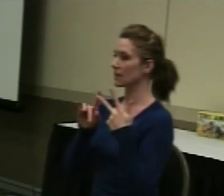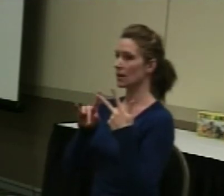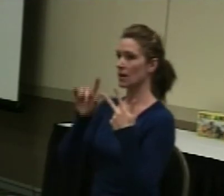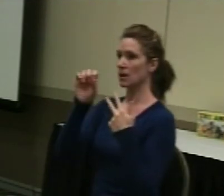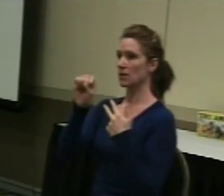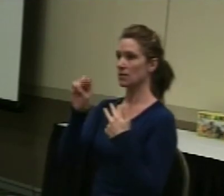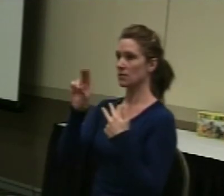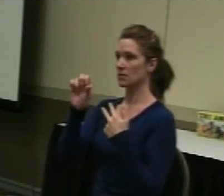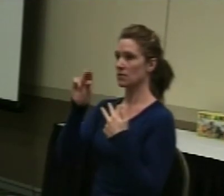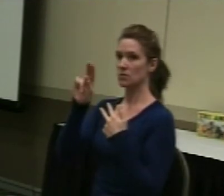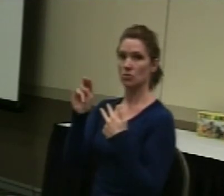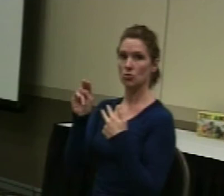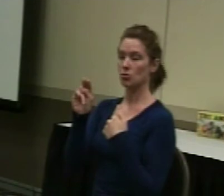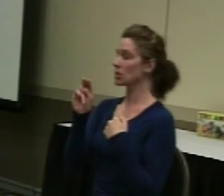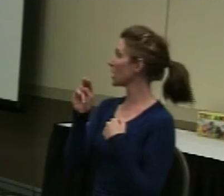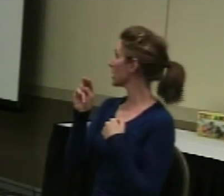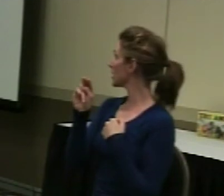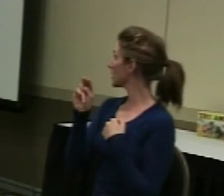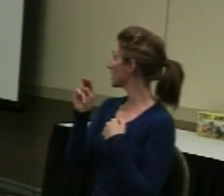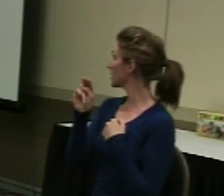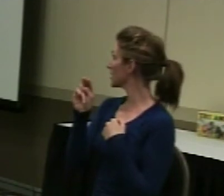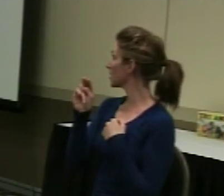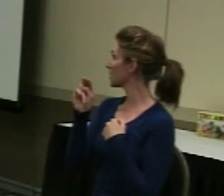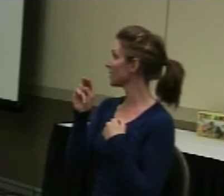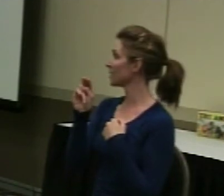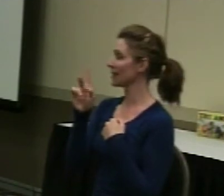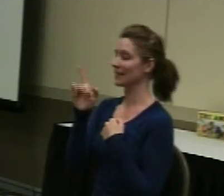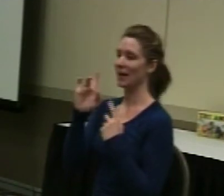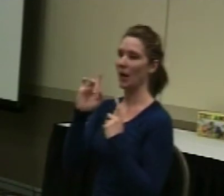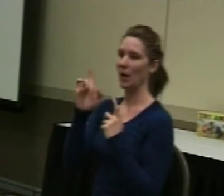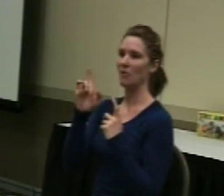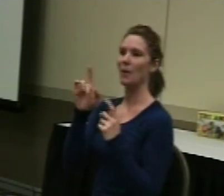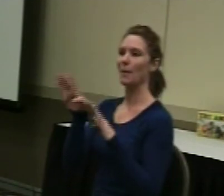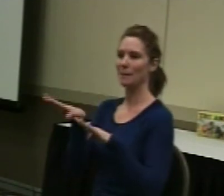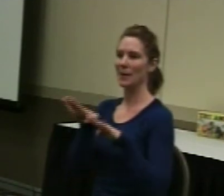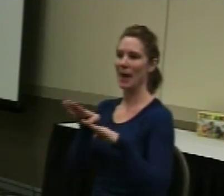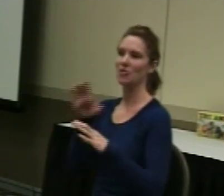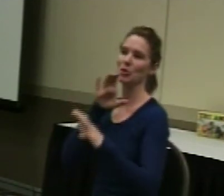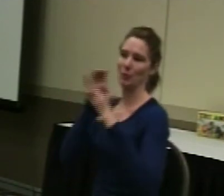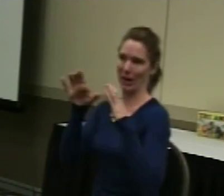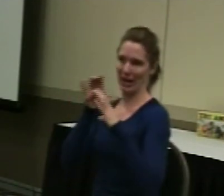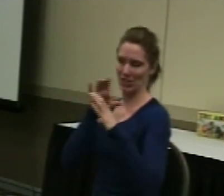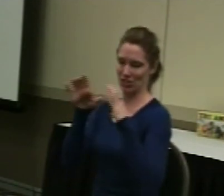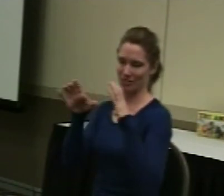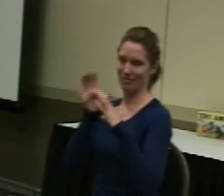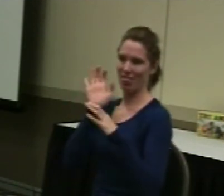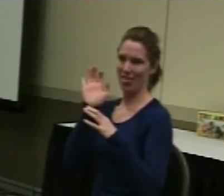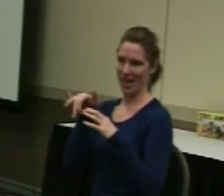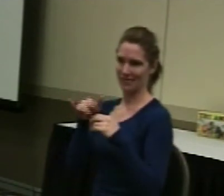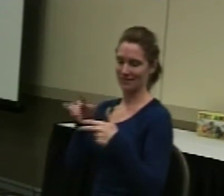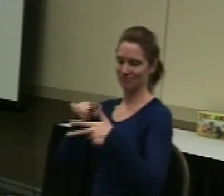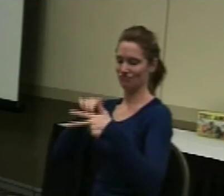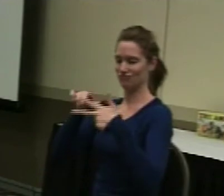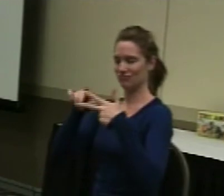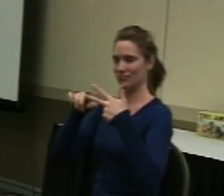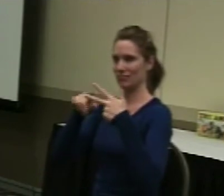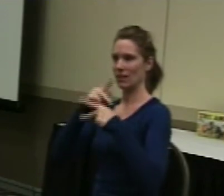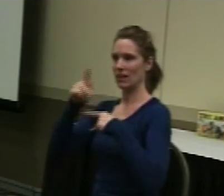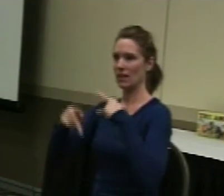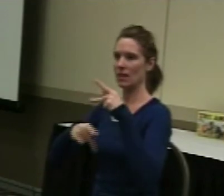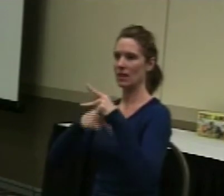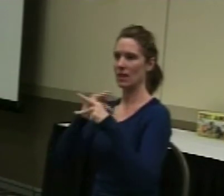Susan, okay, and the other one is this, I gave it to you actually. Behavior is communication. The kinds of